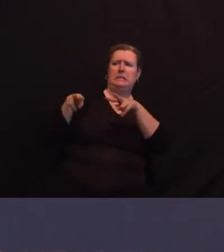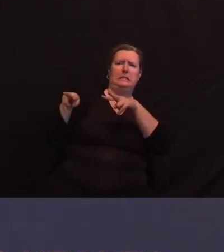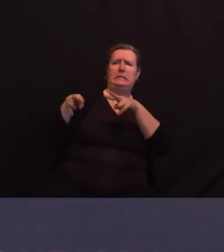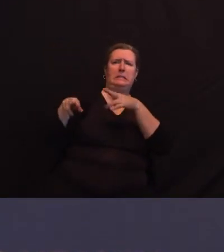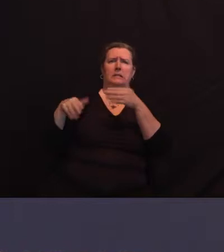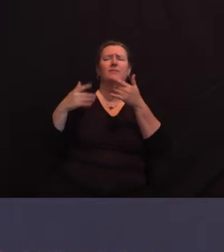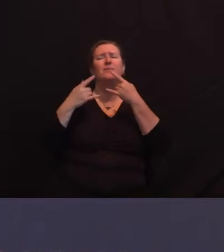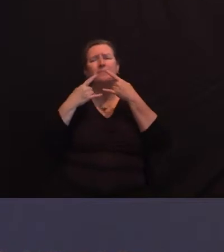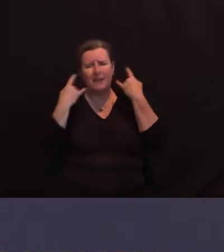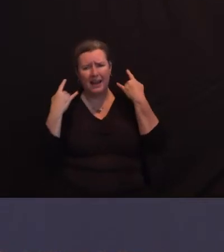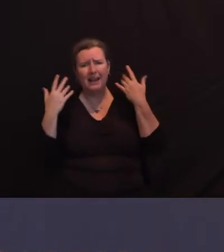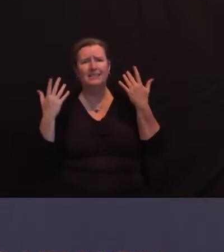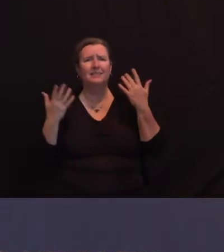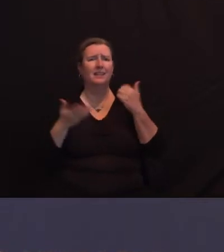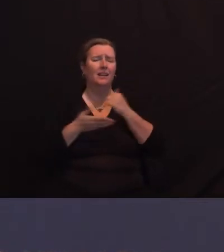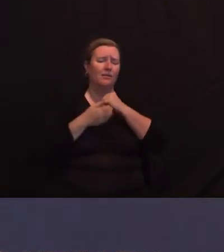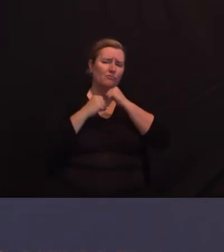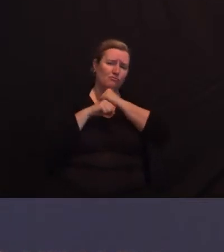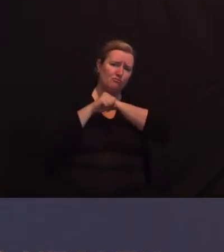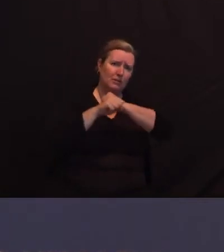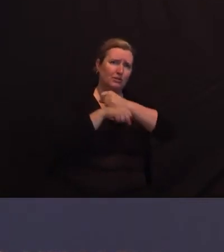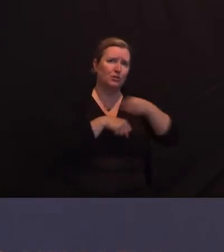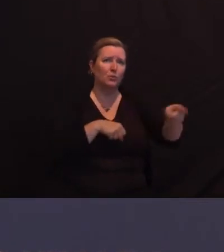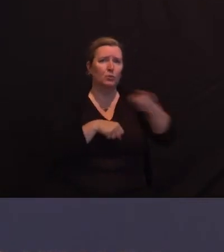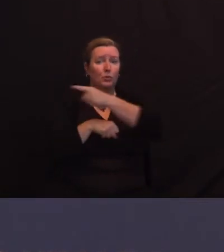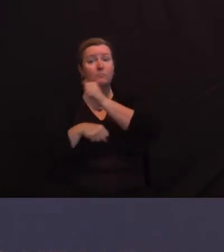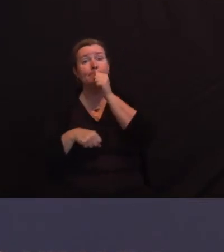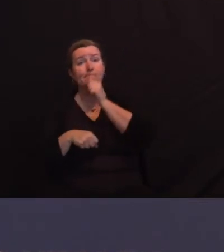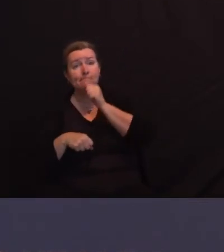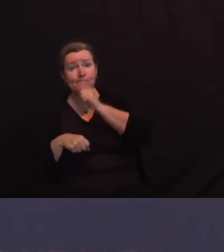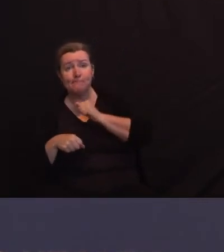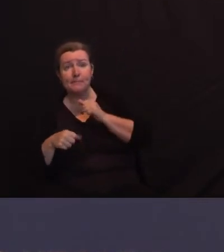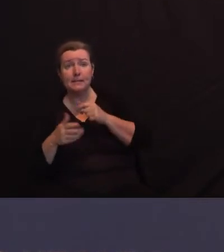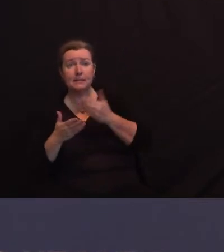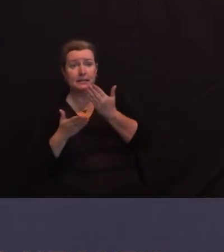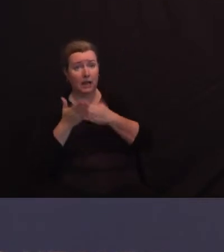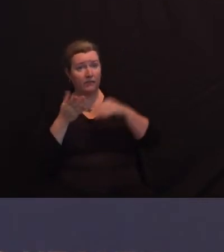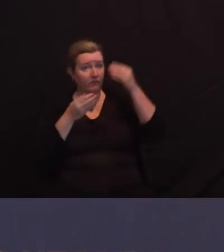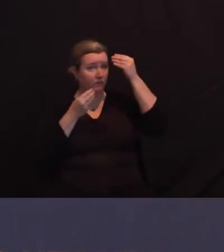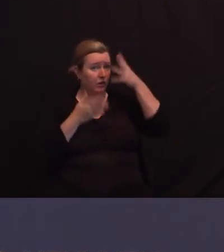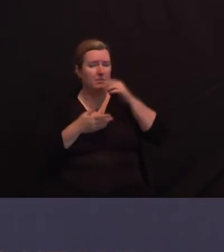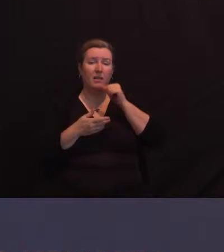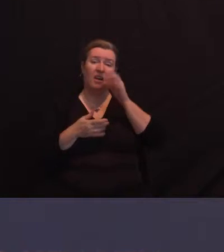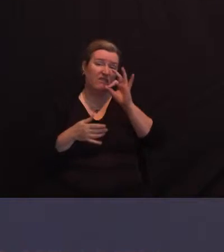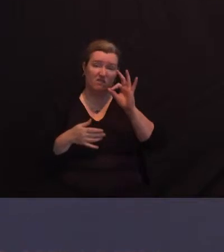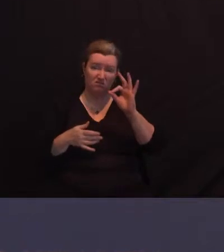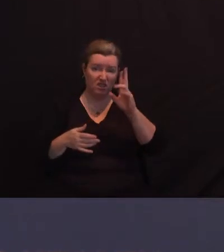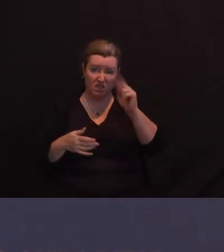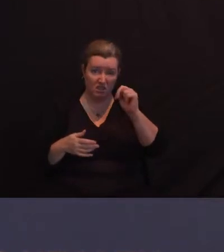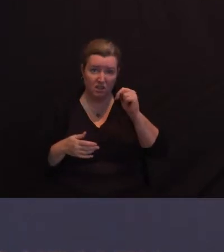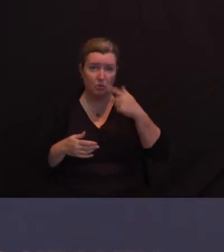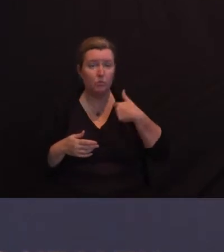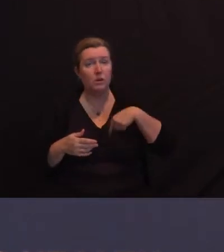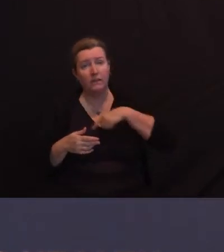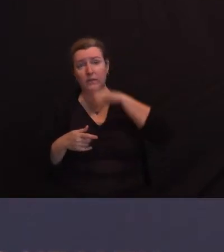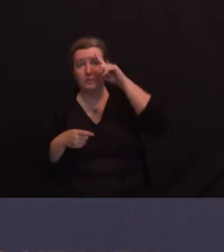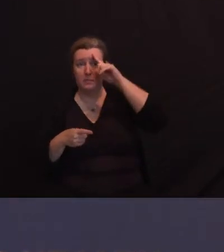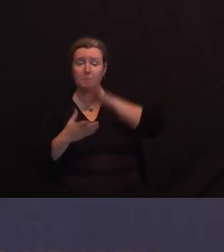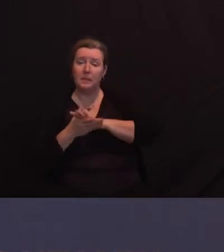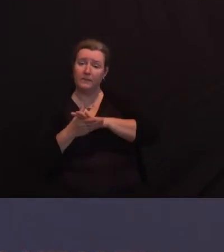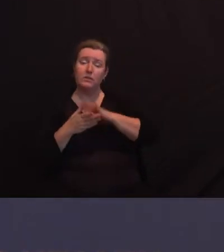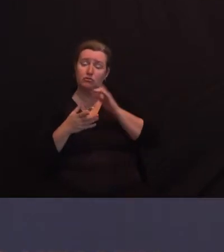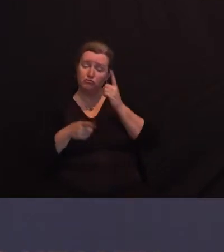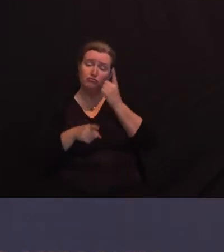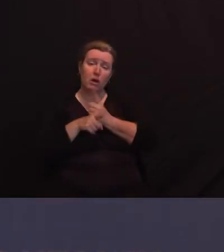you. Bear with us. I know some of the stuff is not fun, but we believe with all our hearts it's the right thing to do. And when those